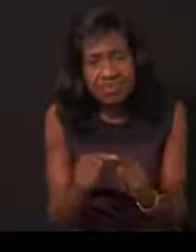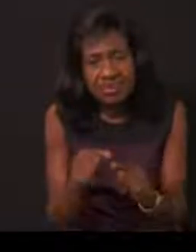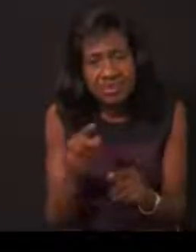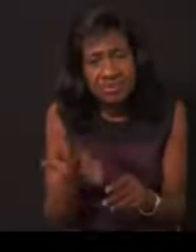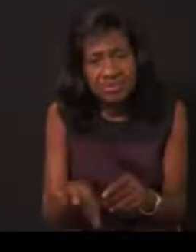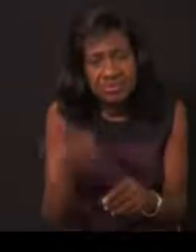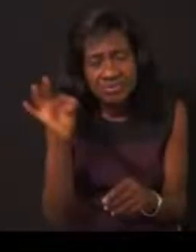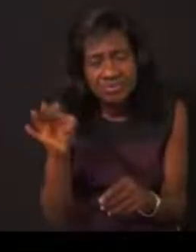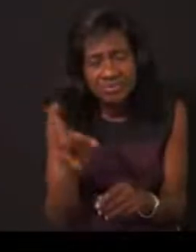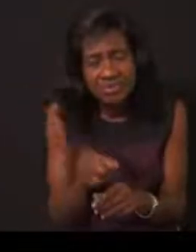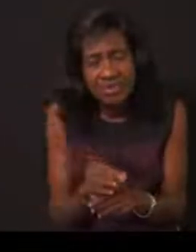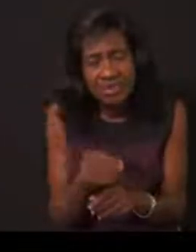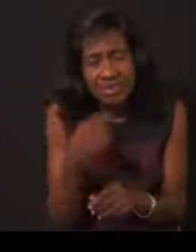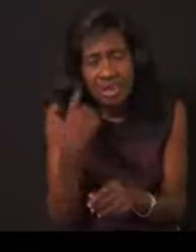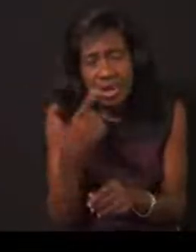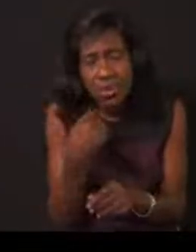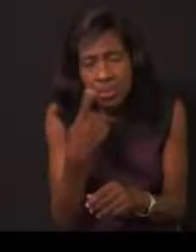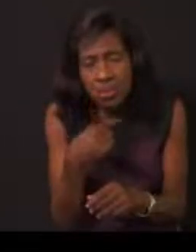Yeah, they're being hired.